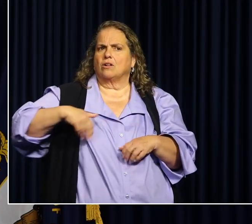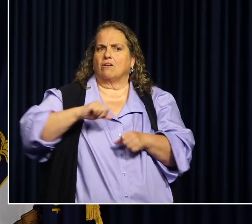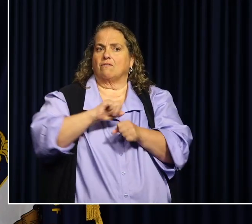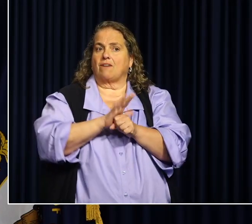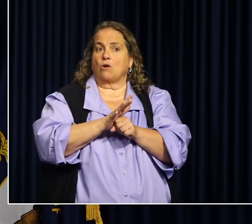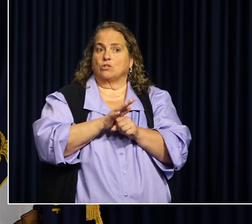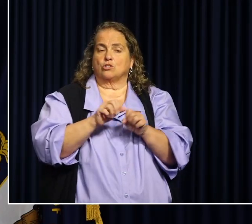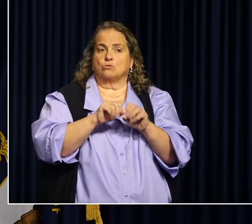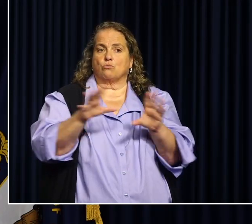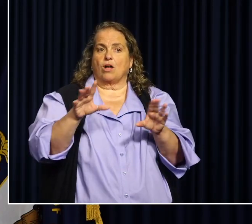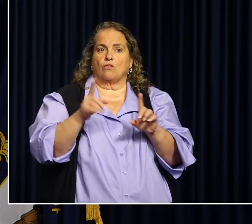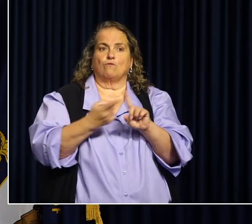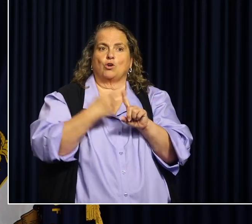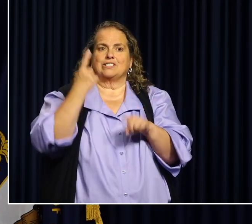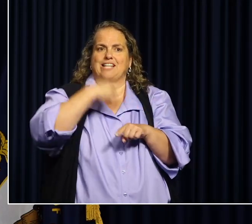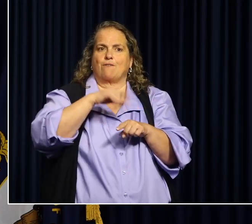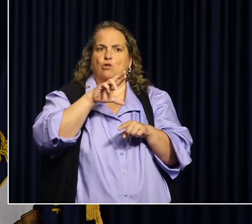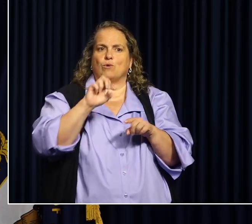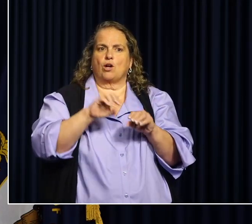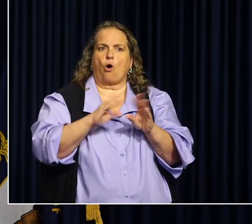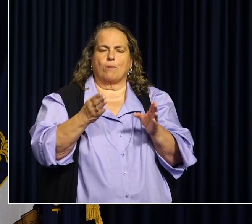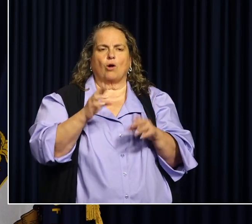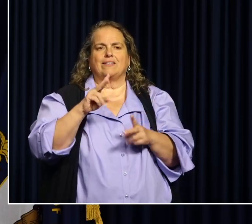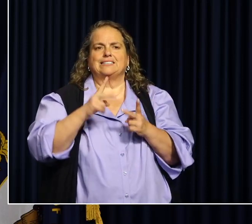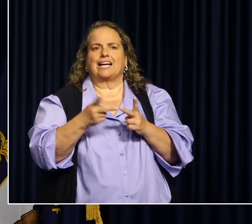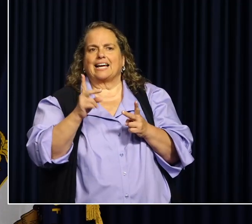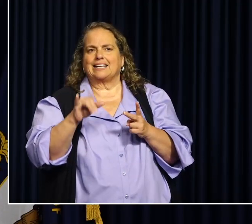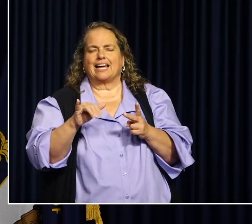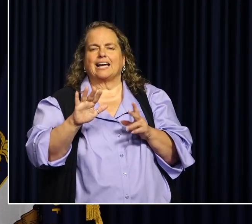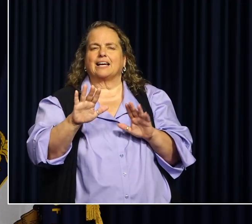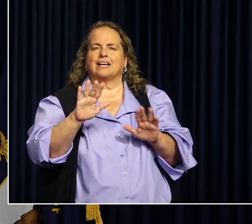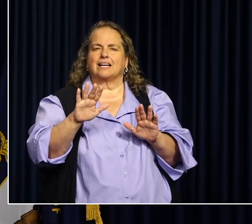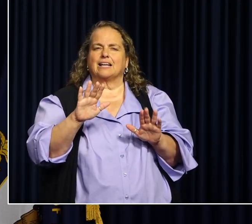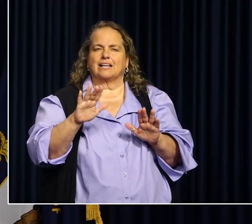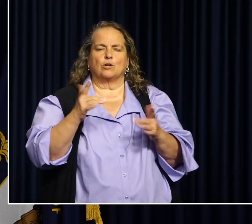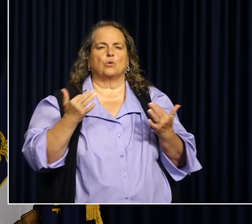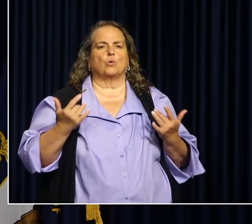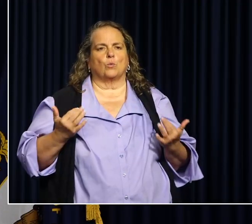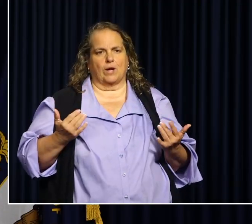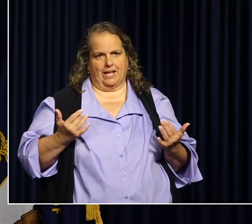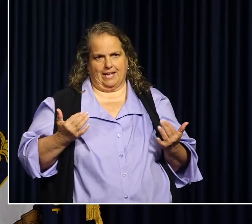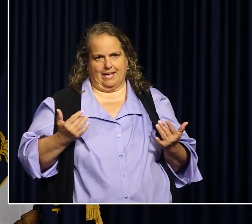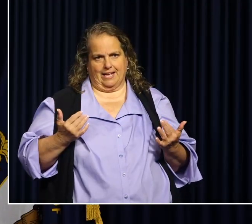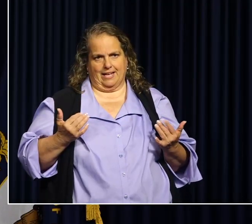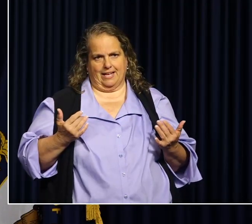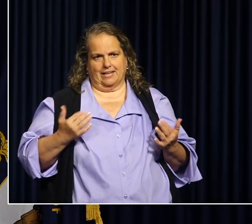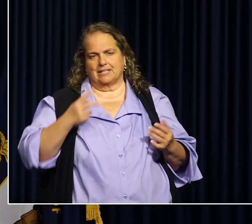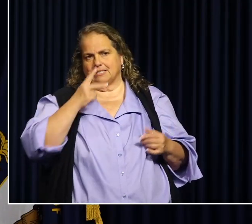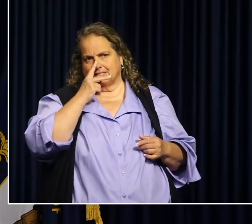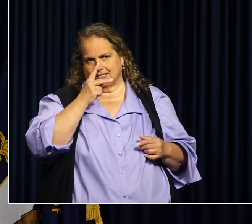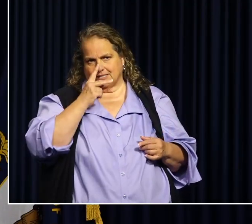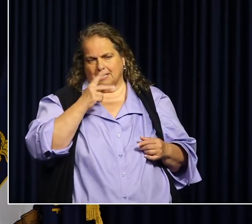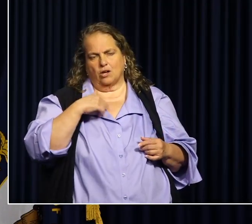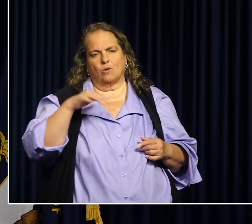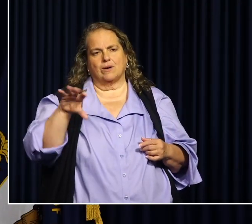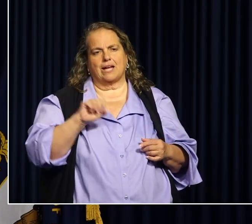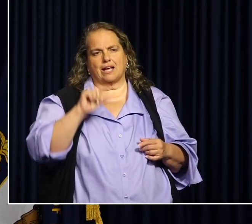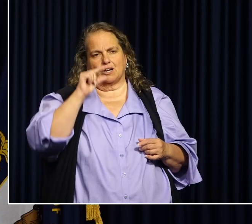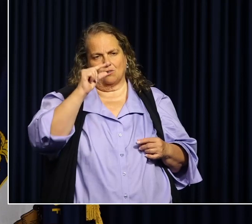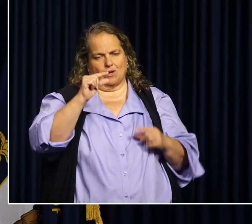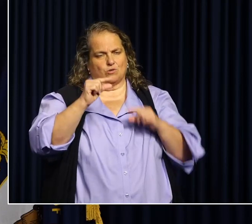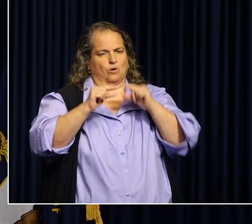spread on the first day of the reopening, or maybe the second day. And so we want to see all of it, but we are taking that gradual